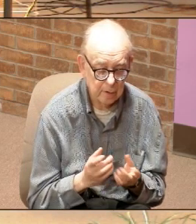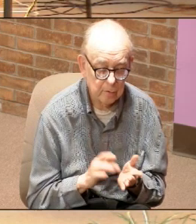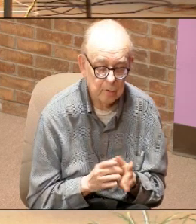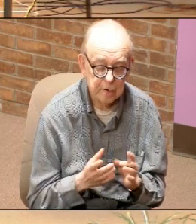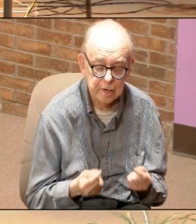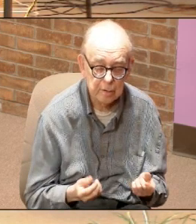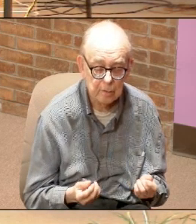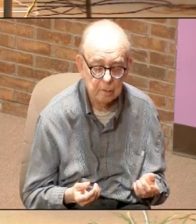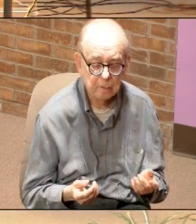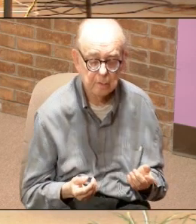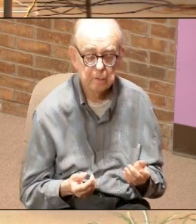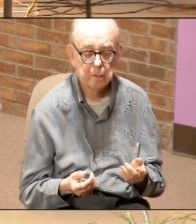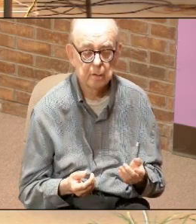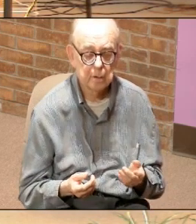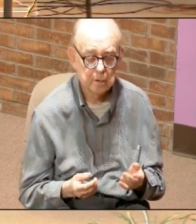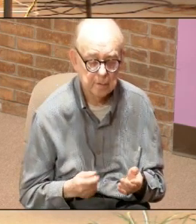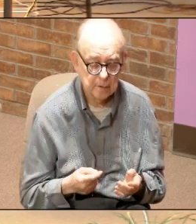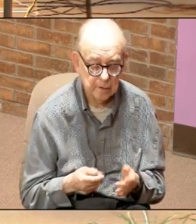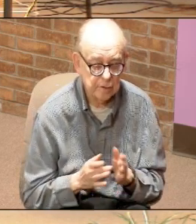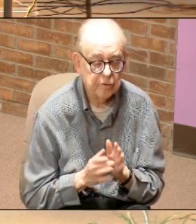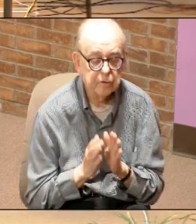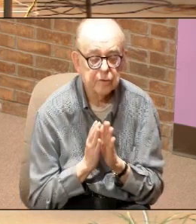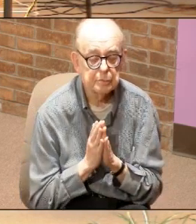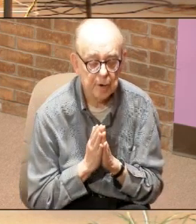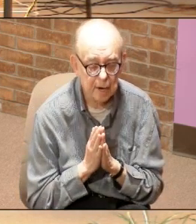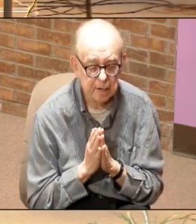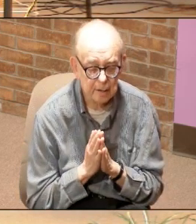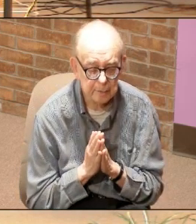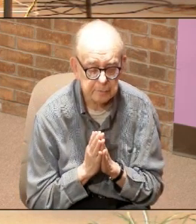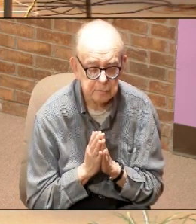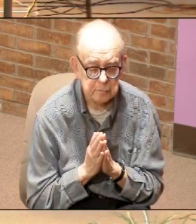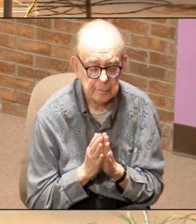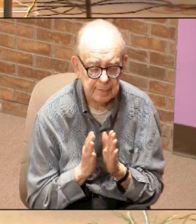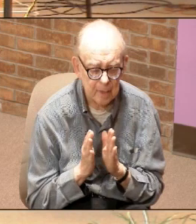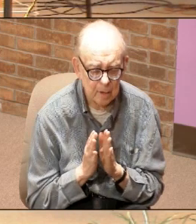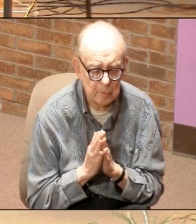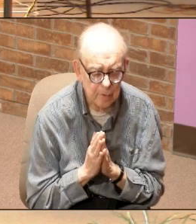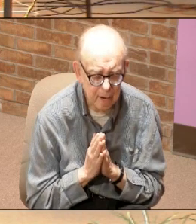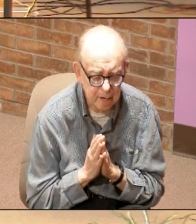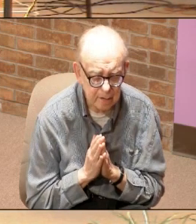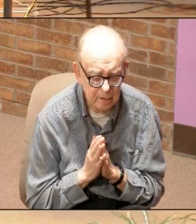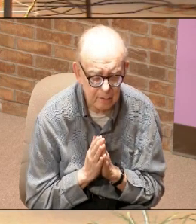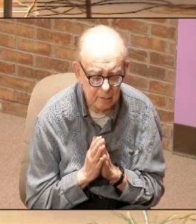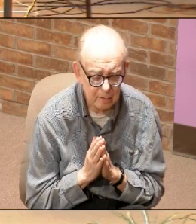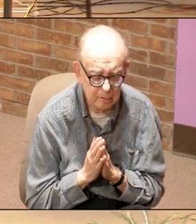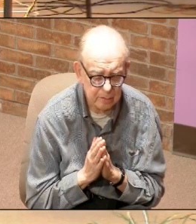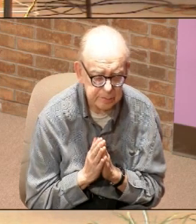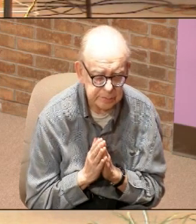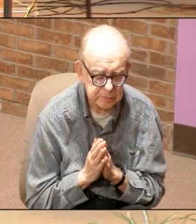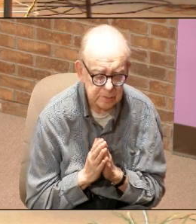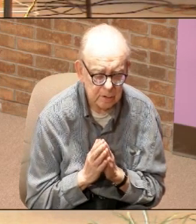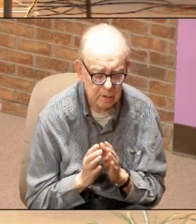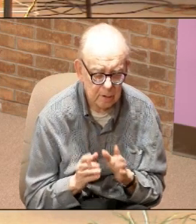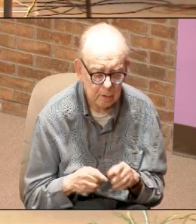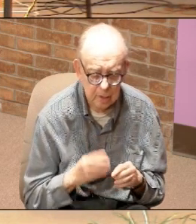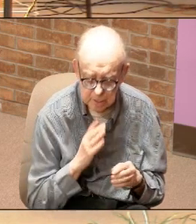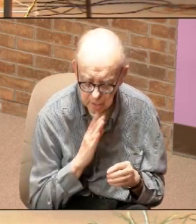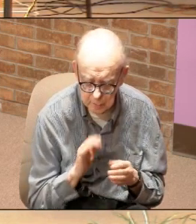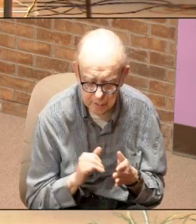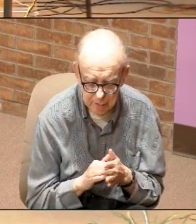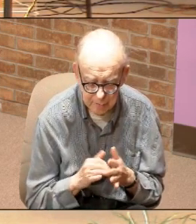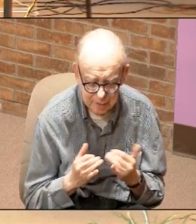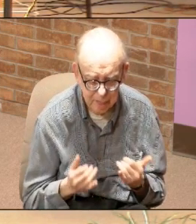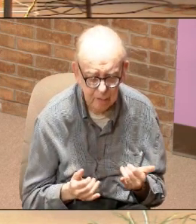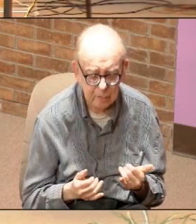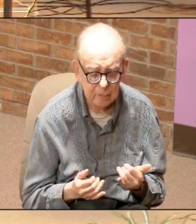did? He prayed. He prayed. We're going to talk about